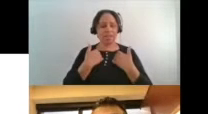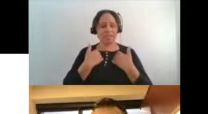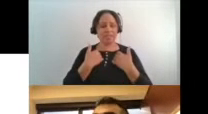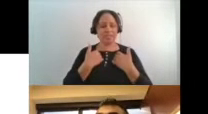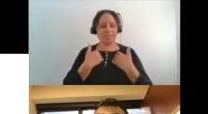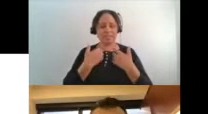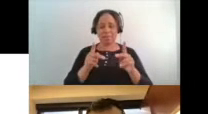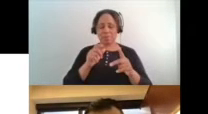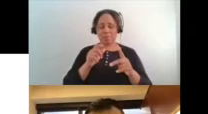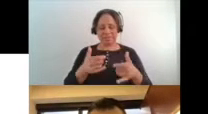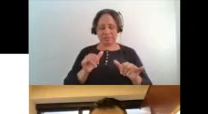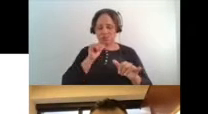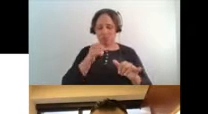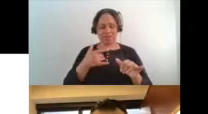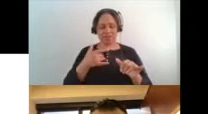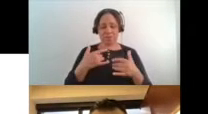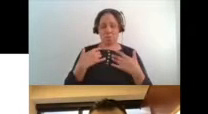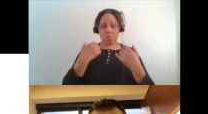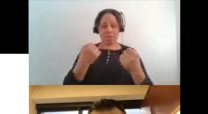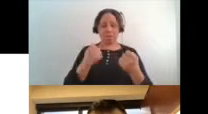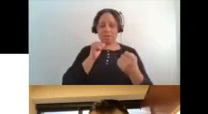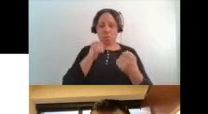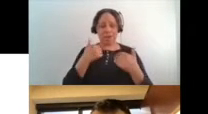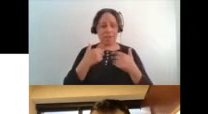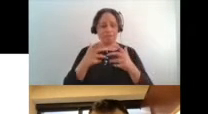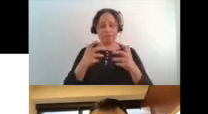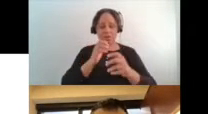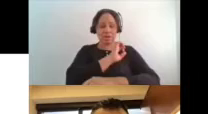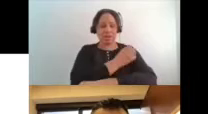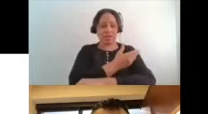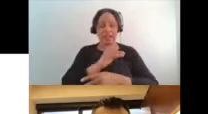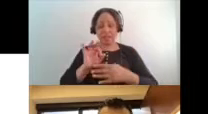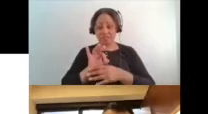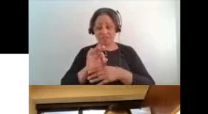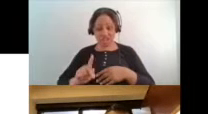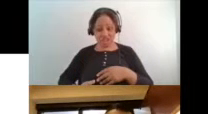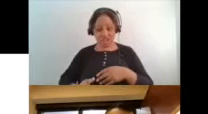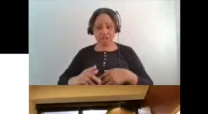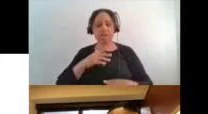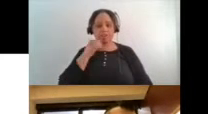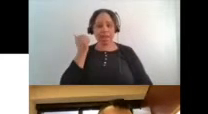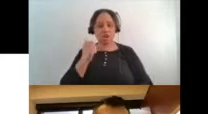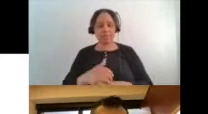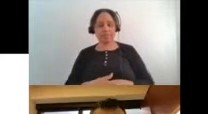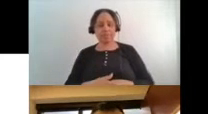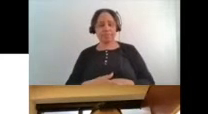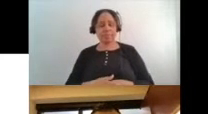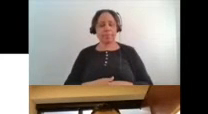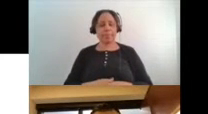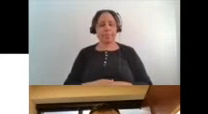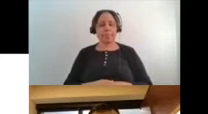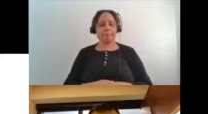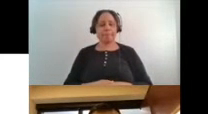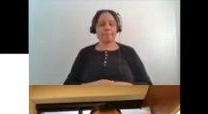feel well. They do not have great energy. And a functioning kidney is so much better. And in terms of workup,